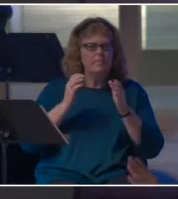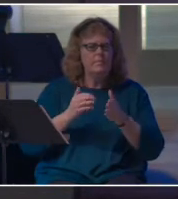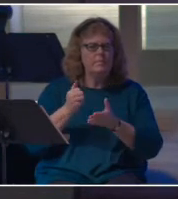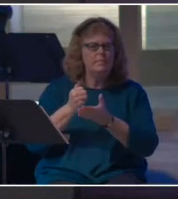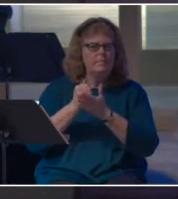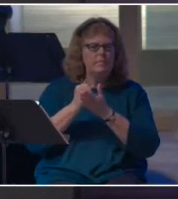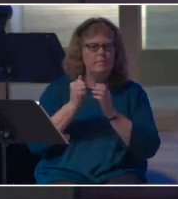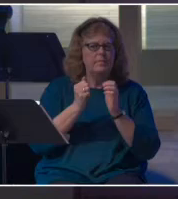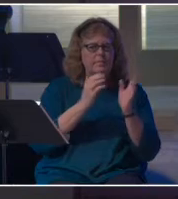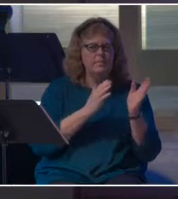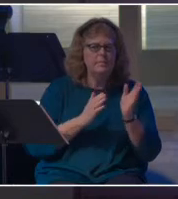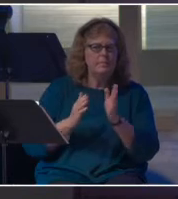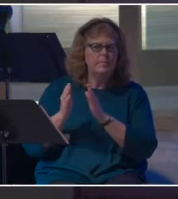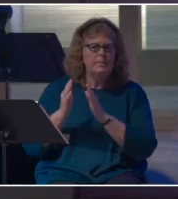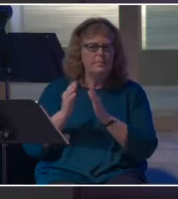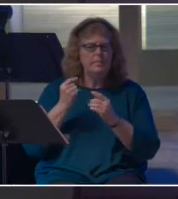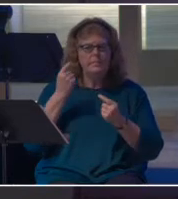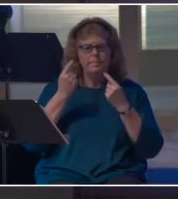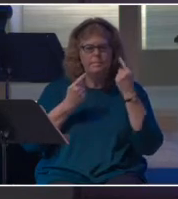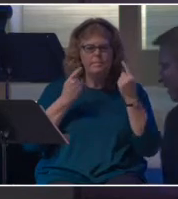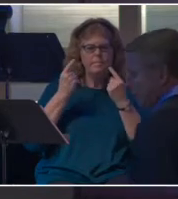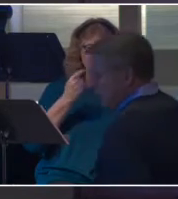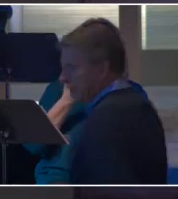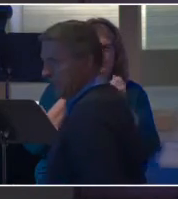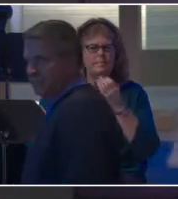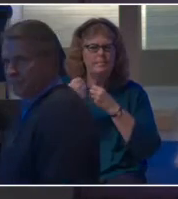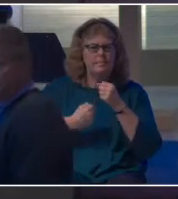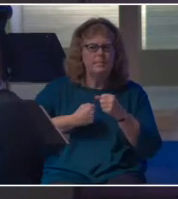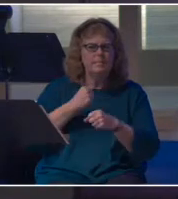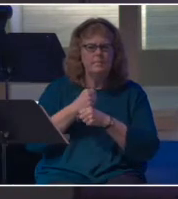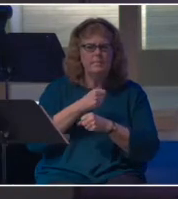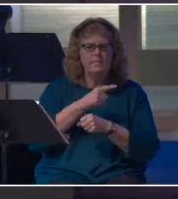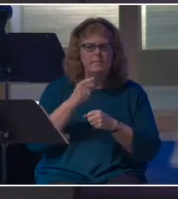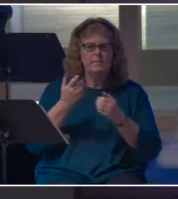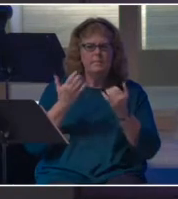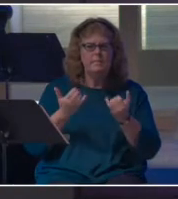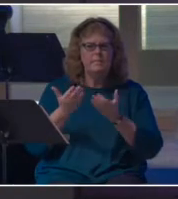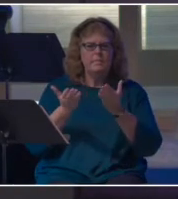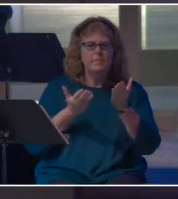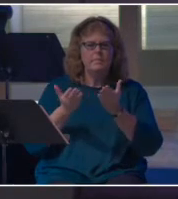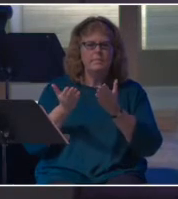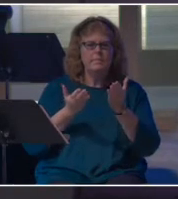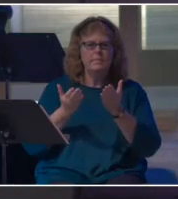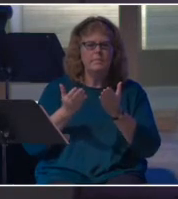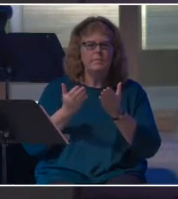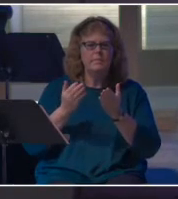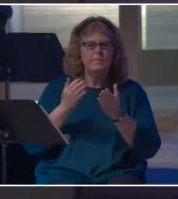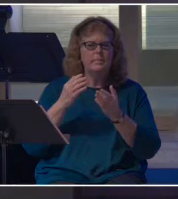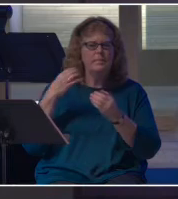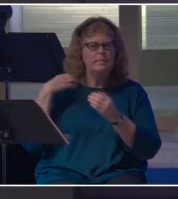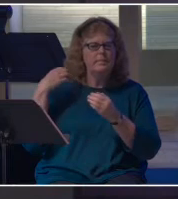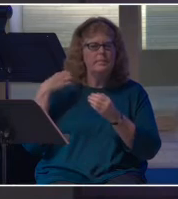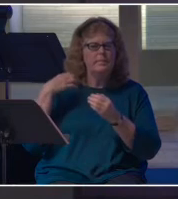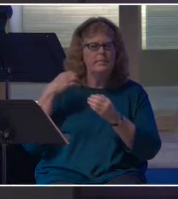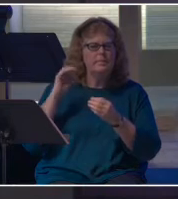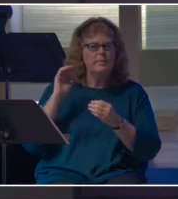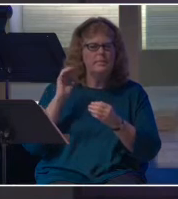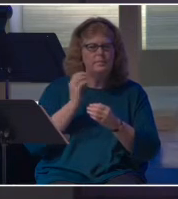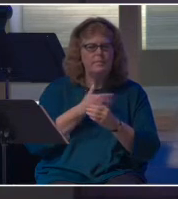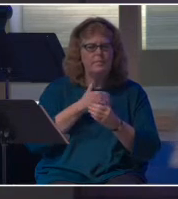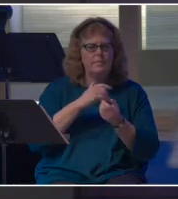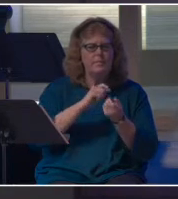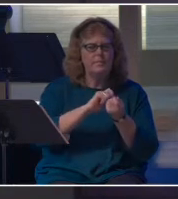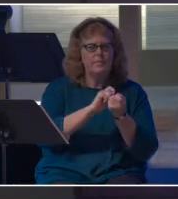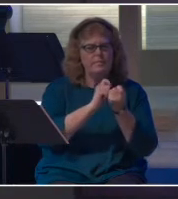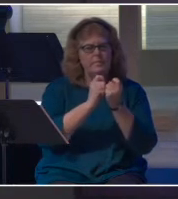with planning and strategic thinking over the years. He is currently serving as the coach of our transition